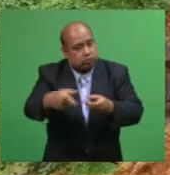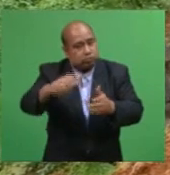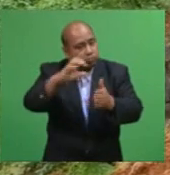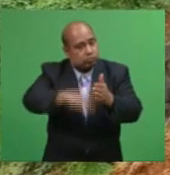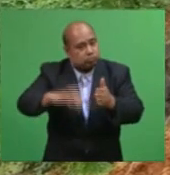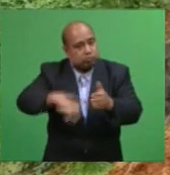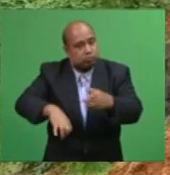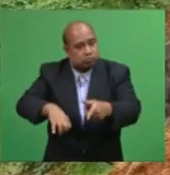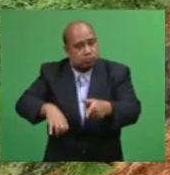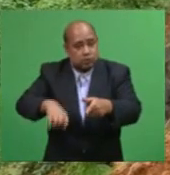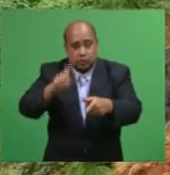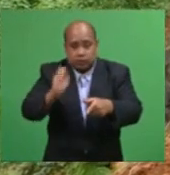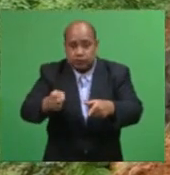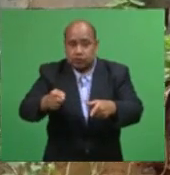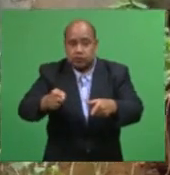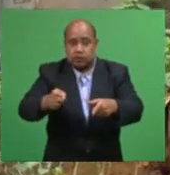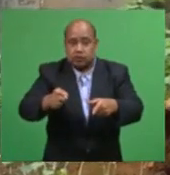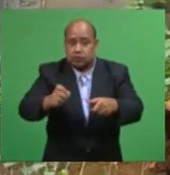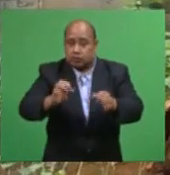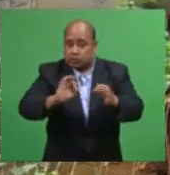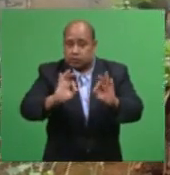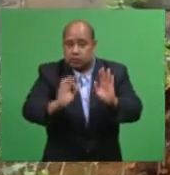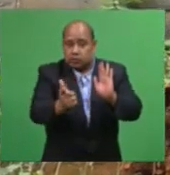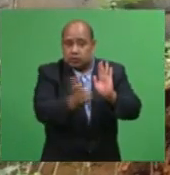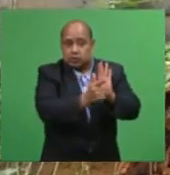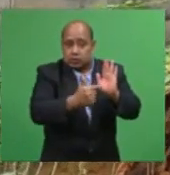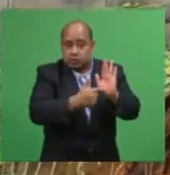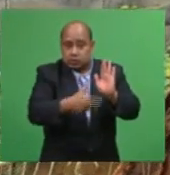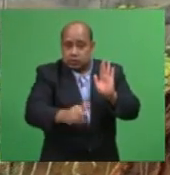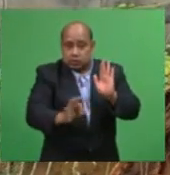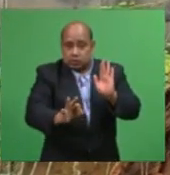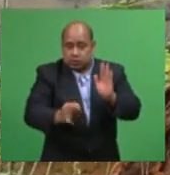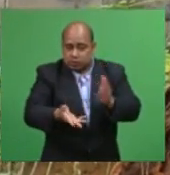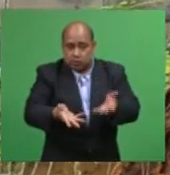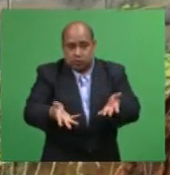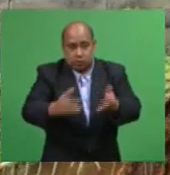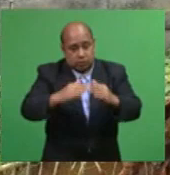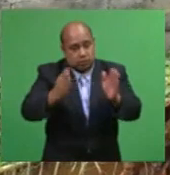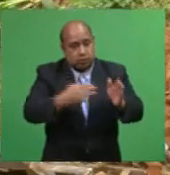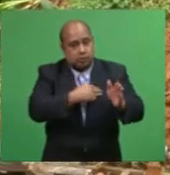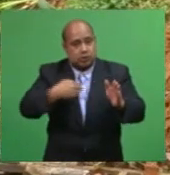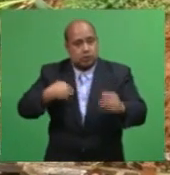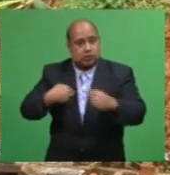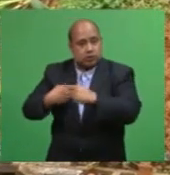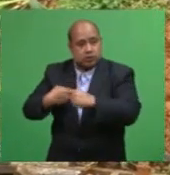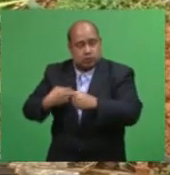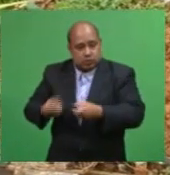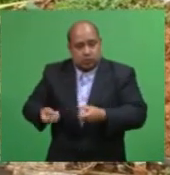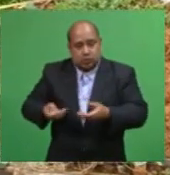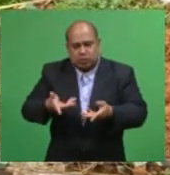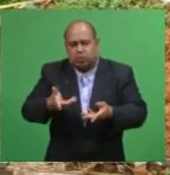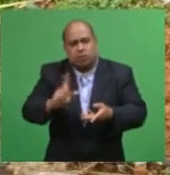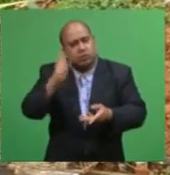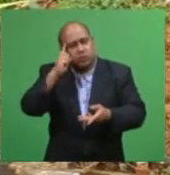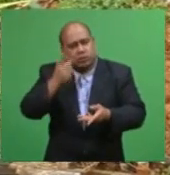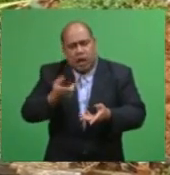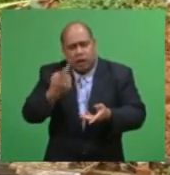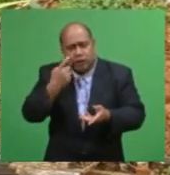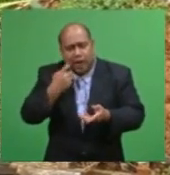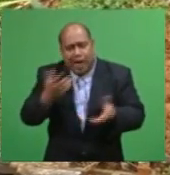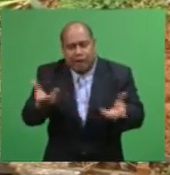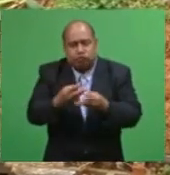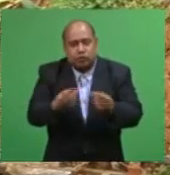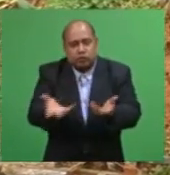approval from the council. The Housing Ministry is putting in measures to have more interaction with people in the informal